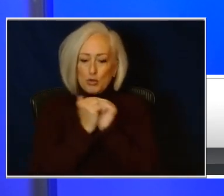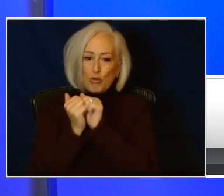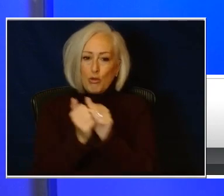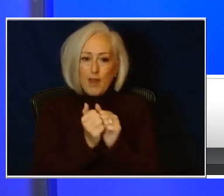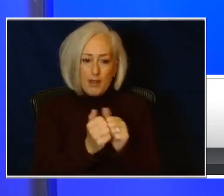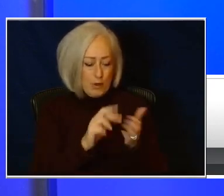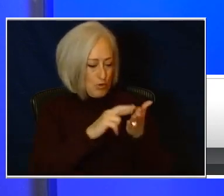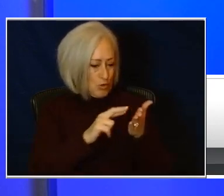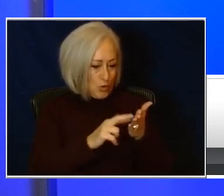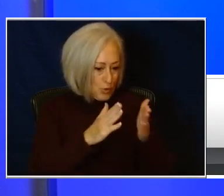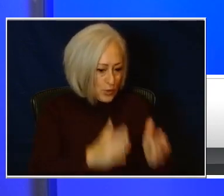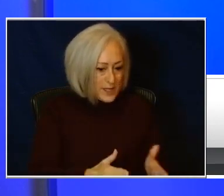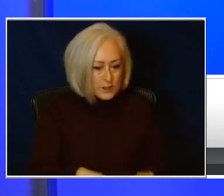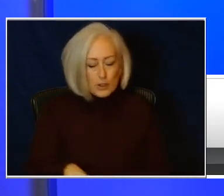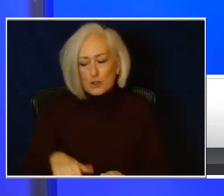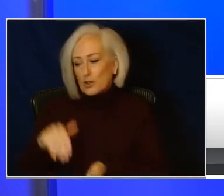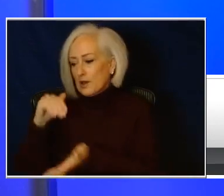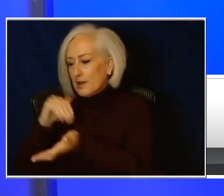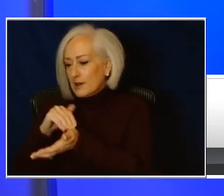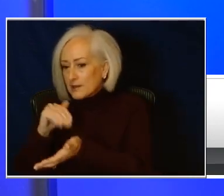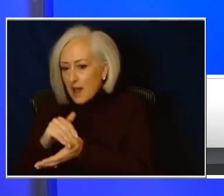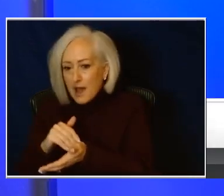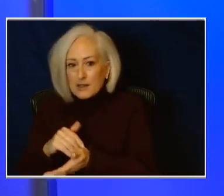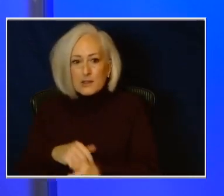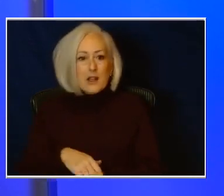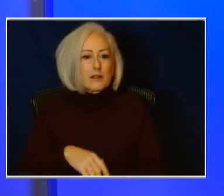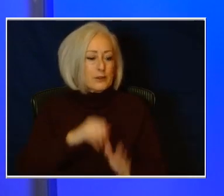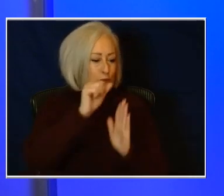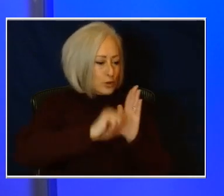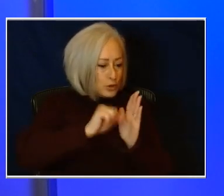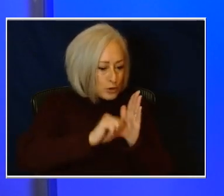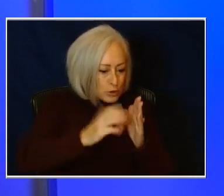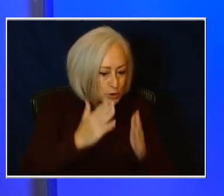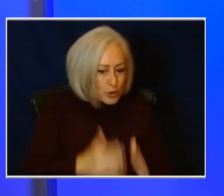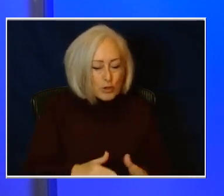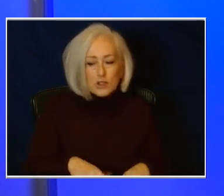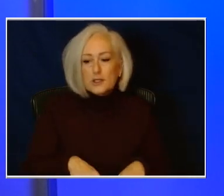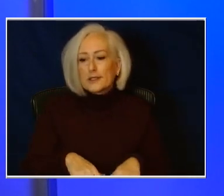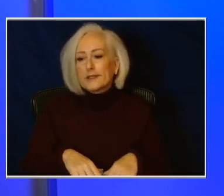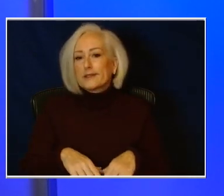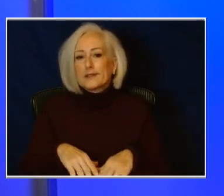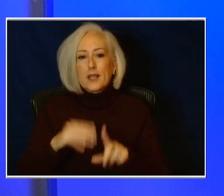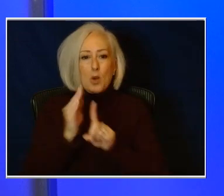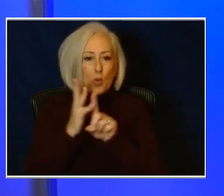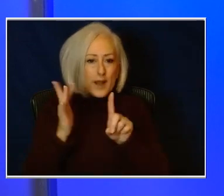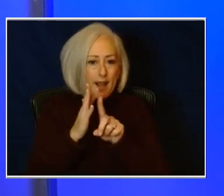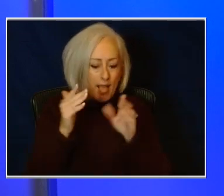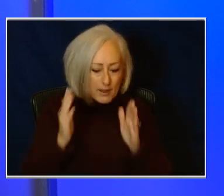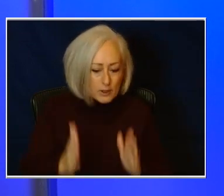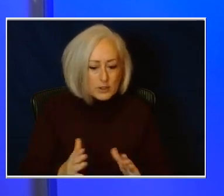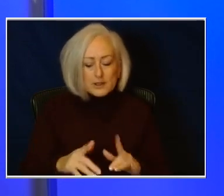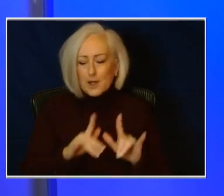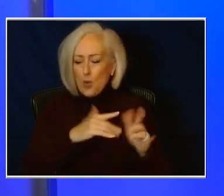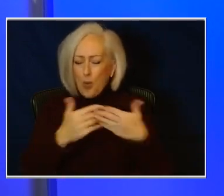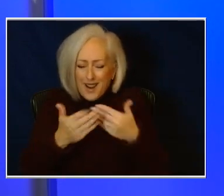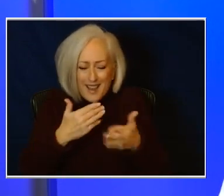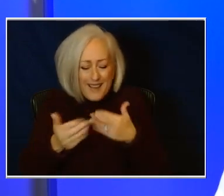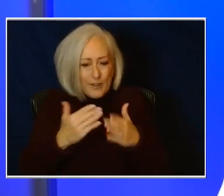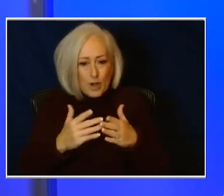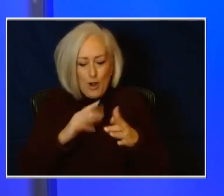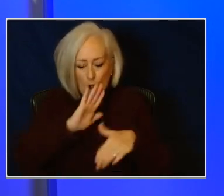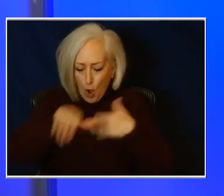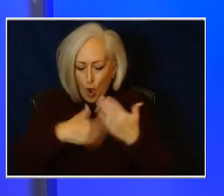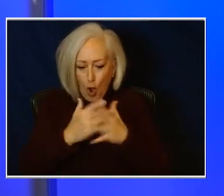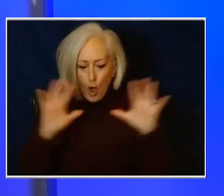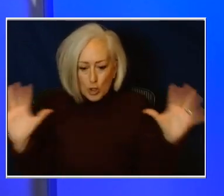whether it's medical oncology, radiation oncology, surgeons, be together also will lead to just a lot of natural conversations